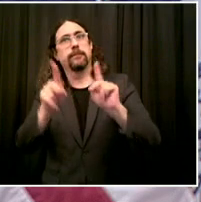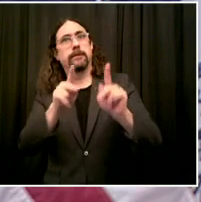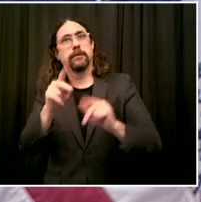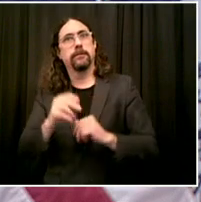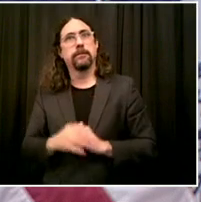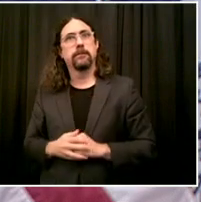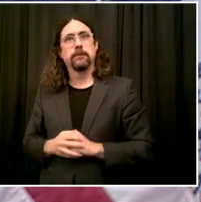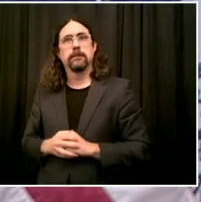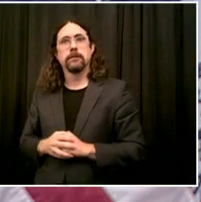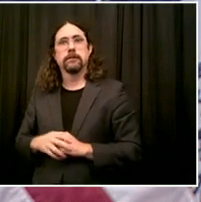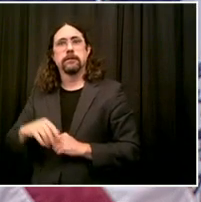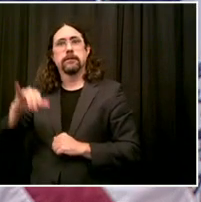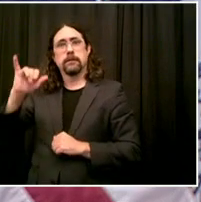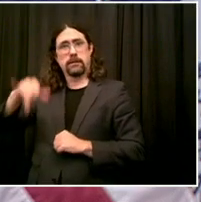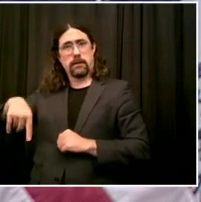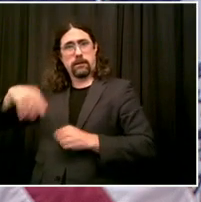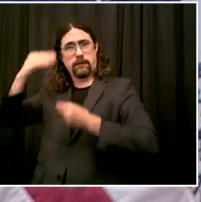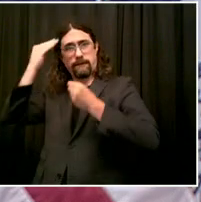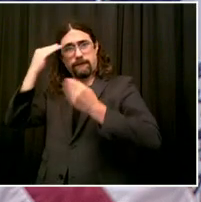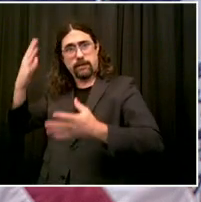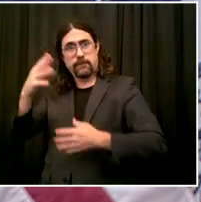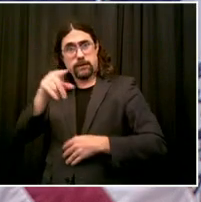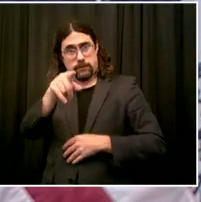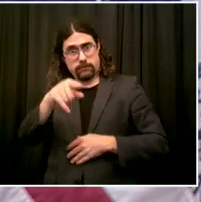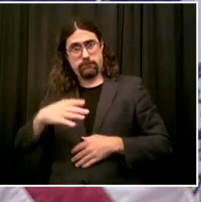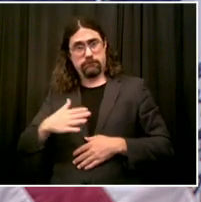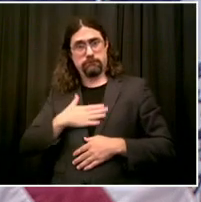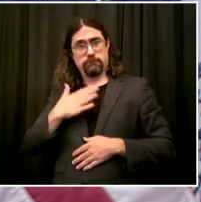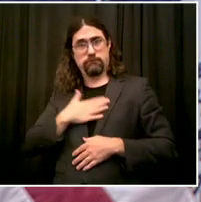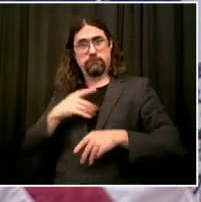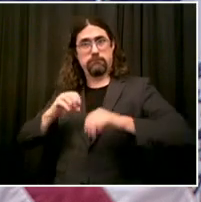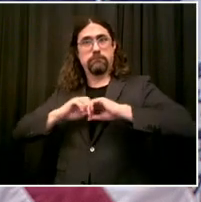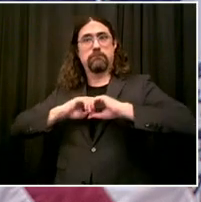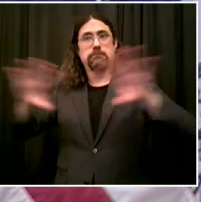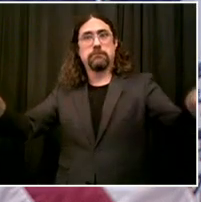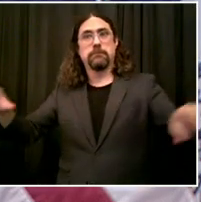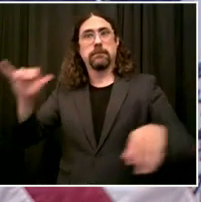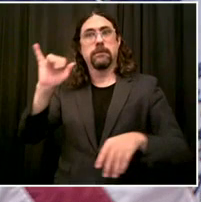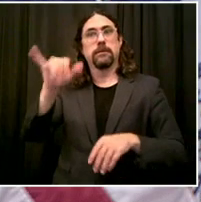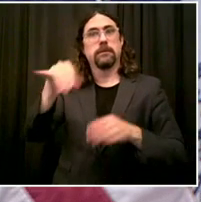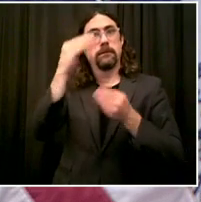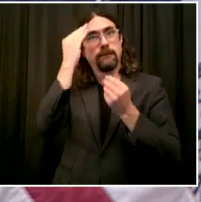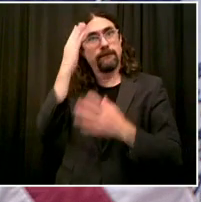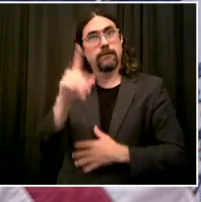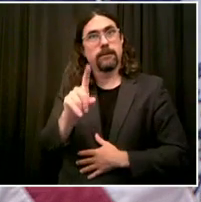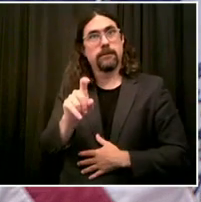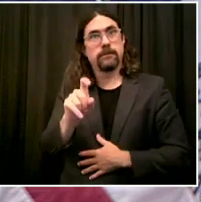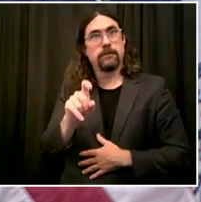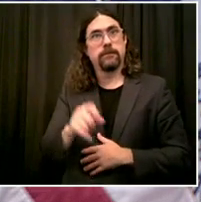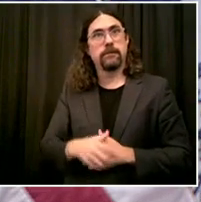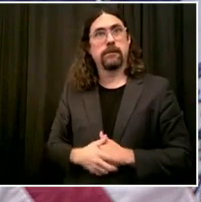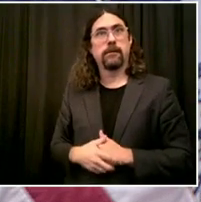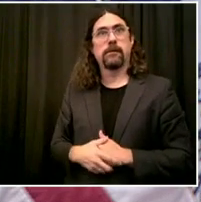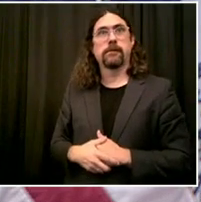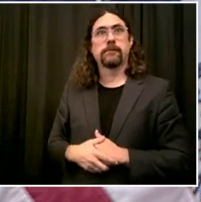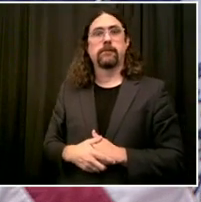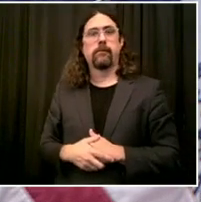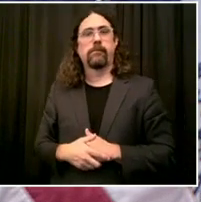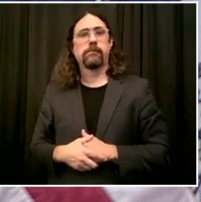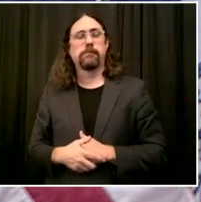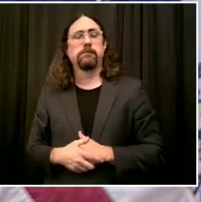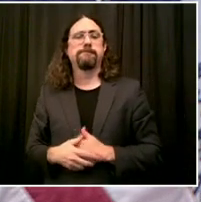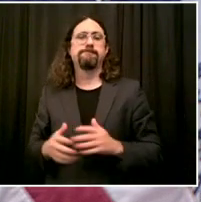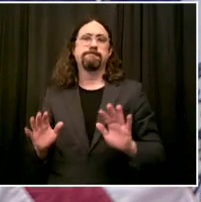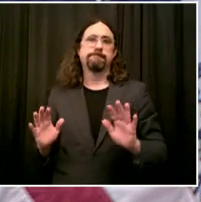there, because my message to them, of course, would be if they see something we need to understand better, let's pursue it.